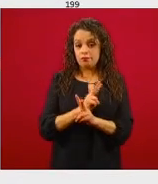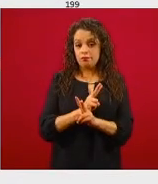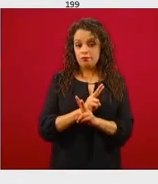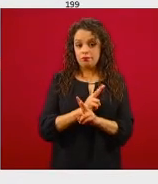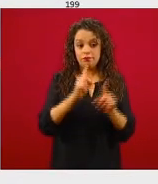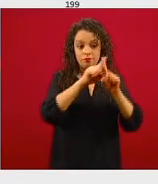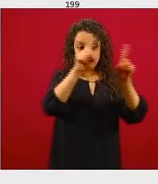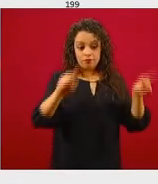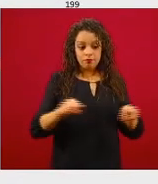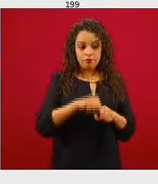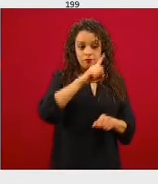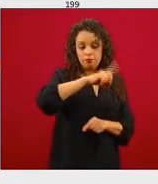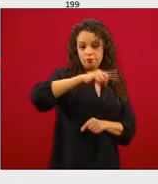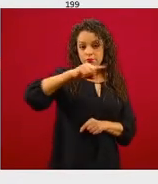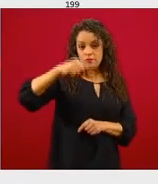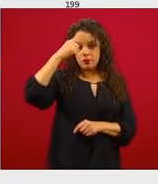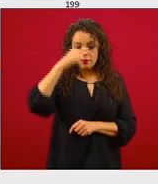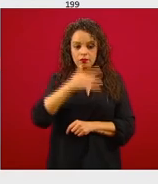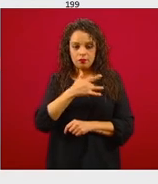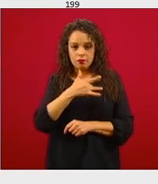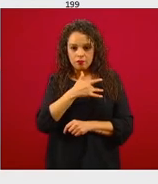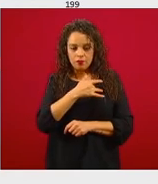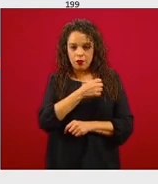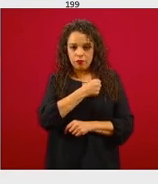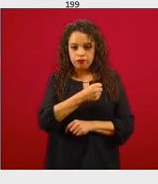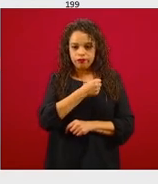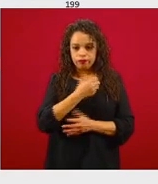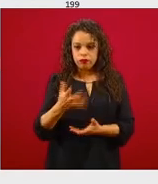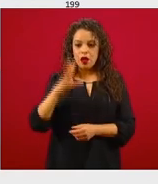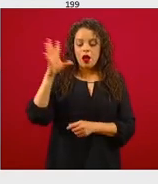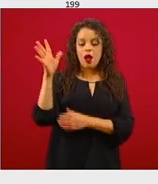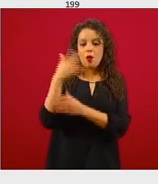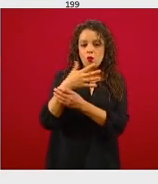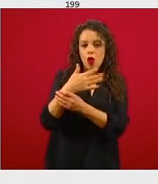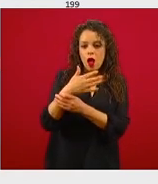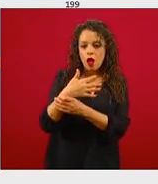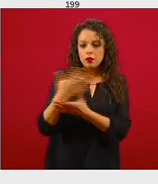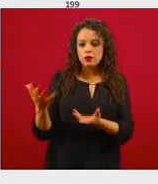and adult ventilators, video larynge